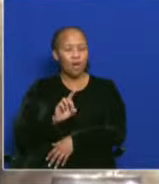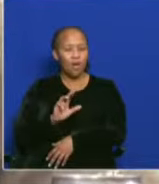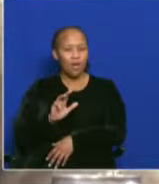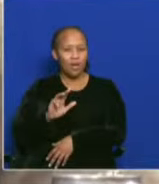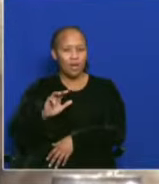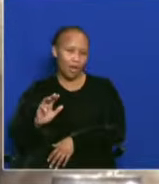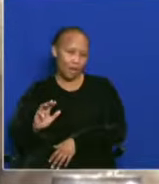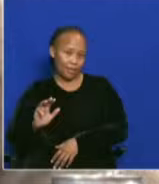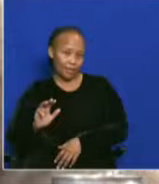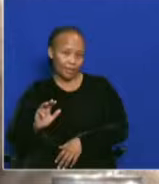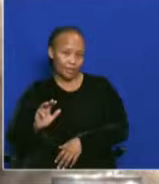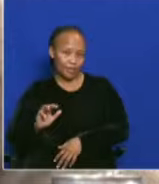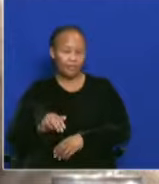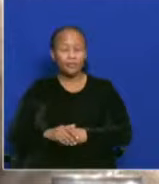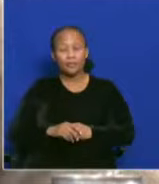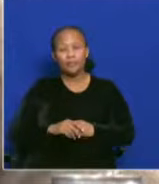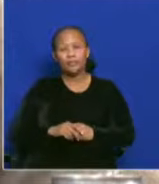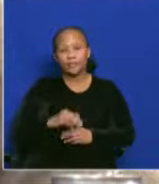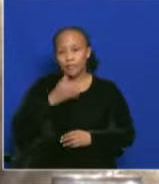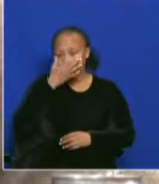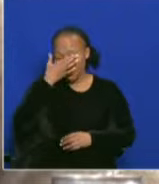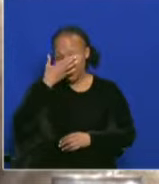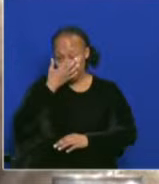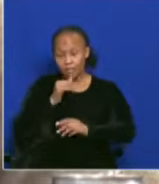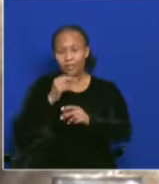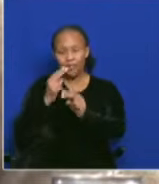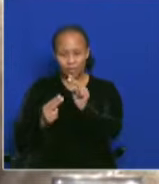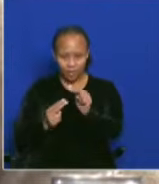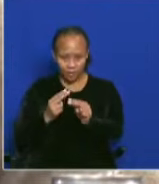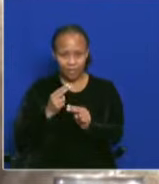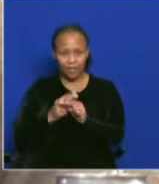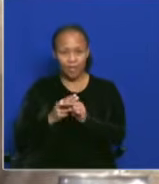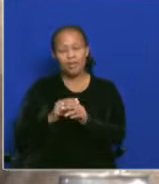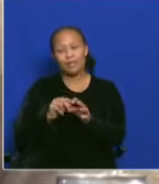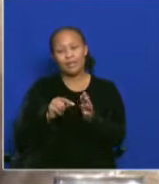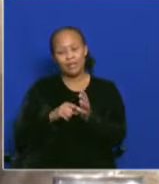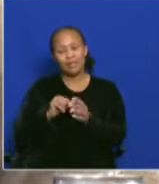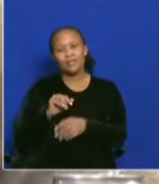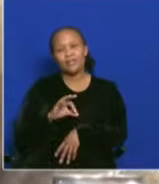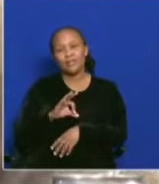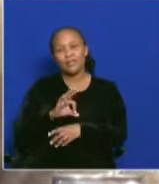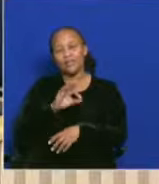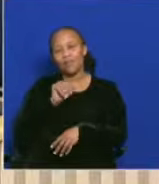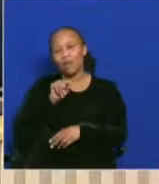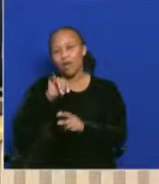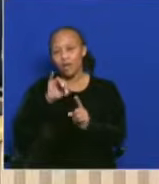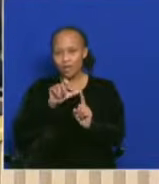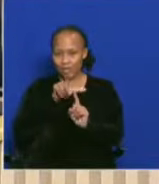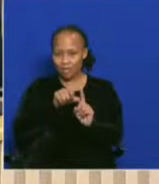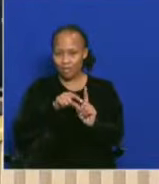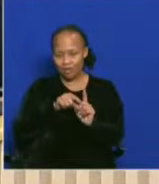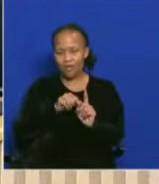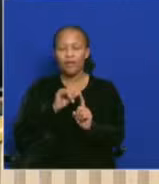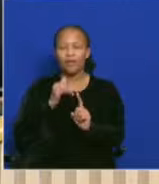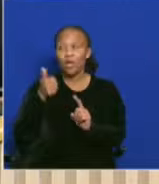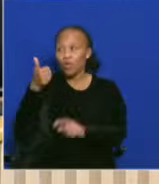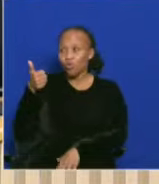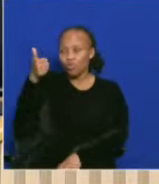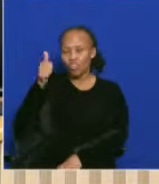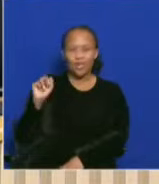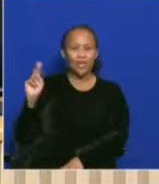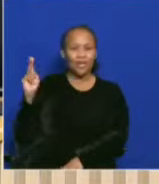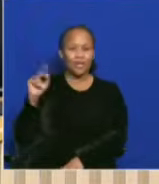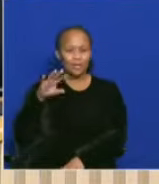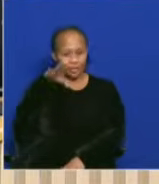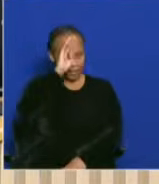enters Fani again. And General Khan says, Salams, bro, we're going to meet Fani